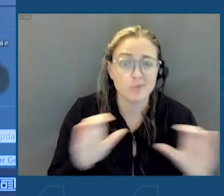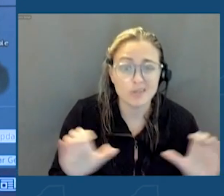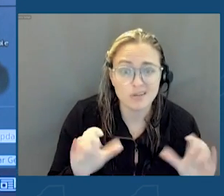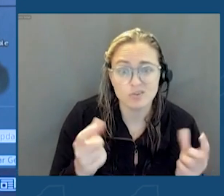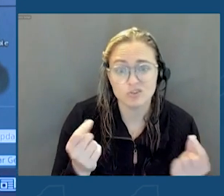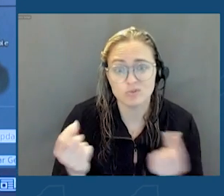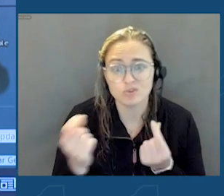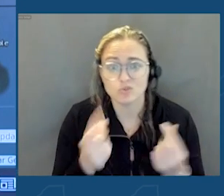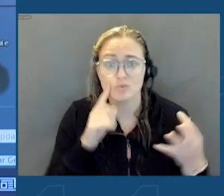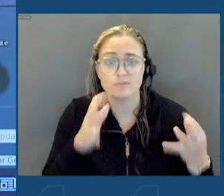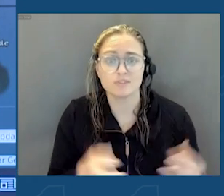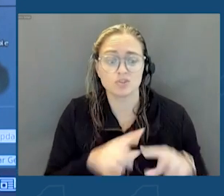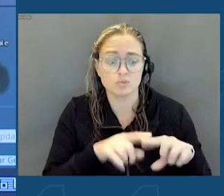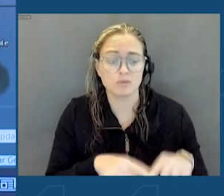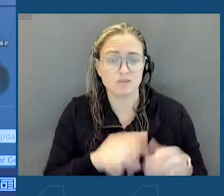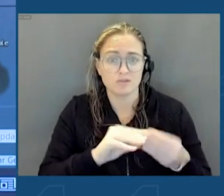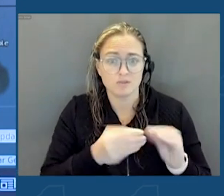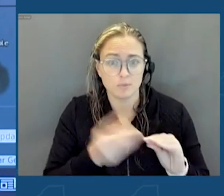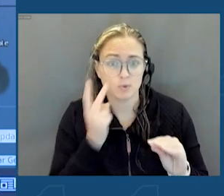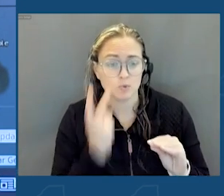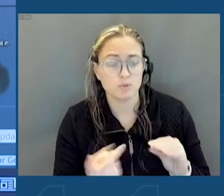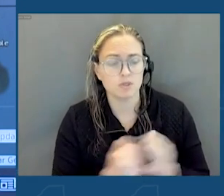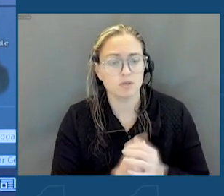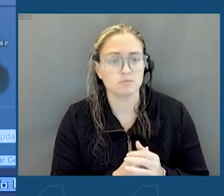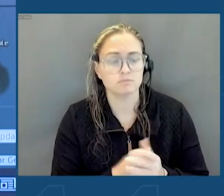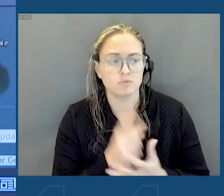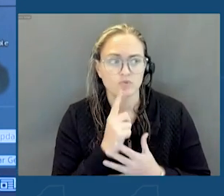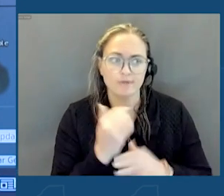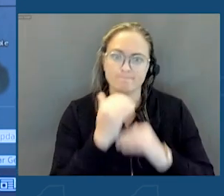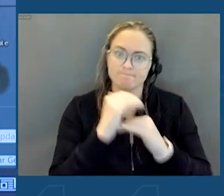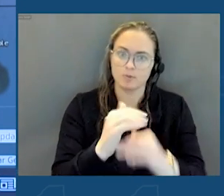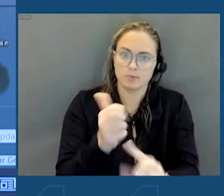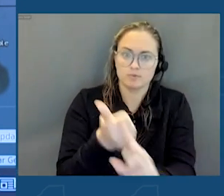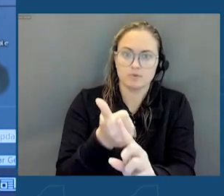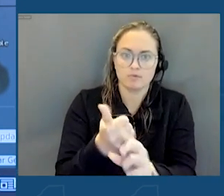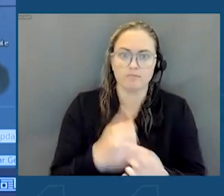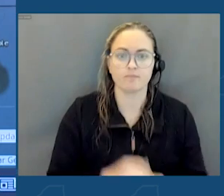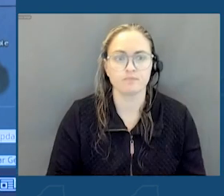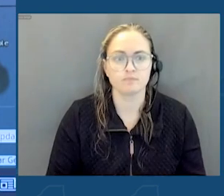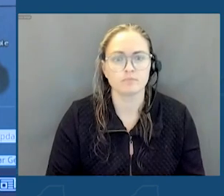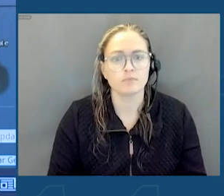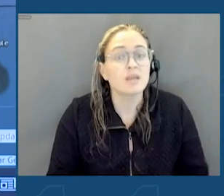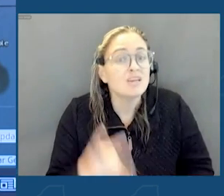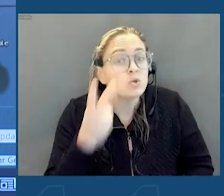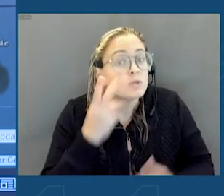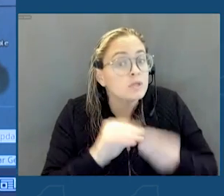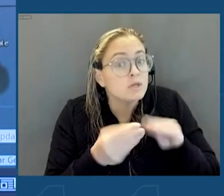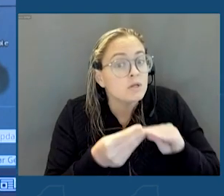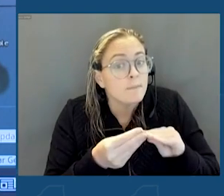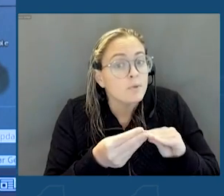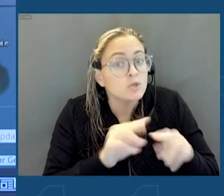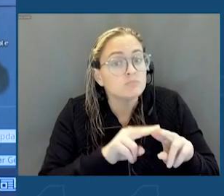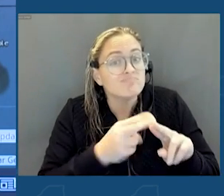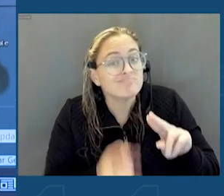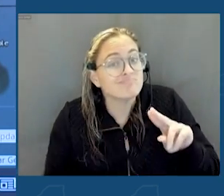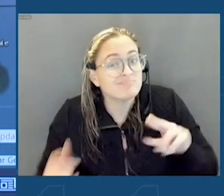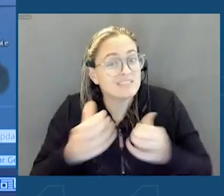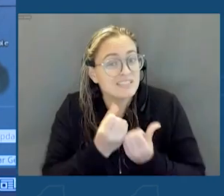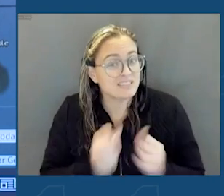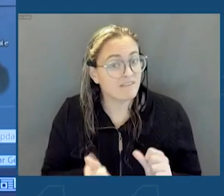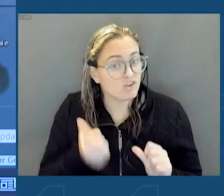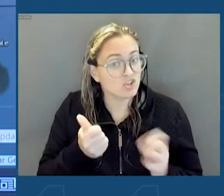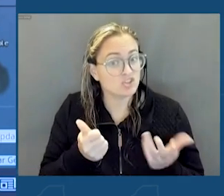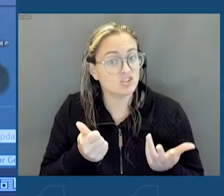make decisions based on those numbers and really restrict yourself until you see those numbers starting to get into a safer zone. And it's all very clear